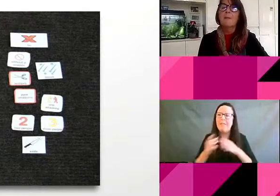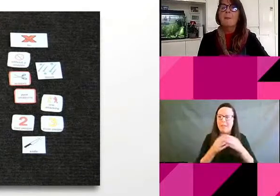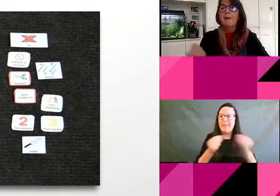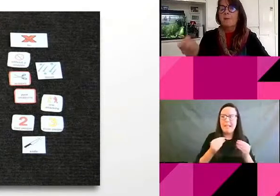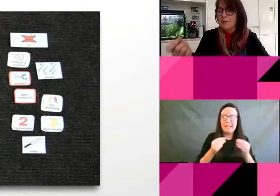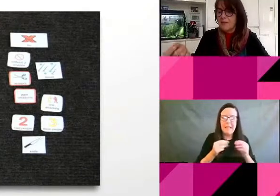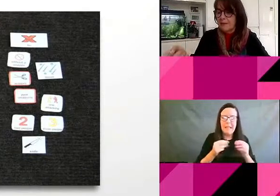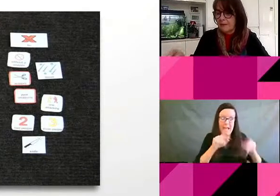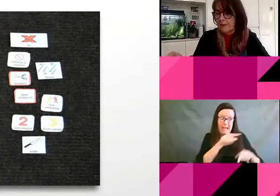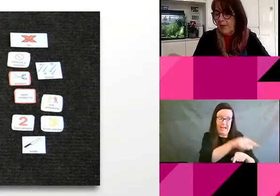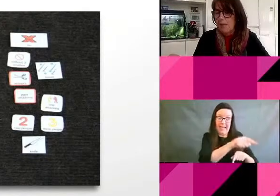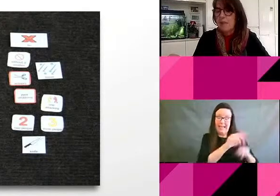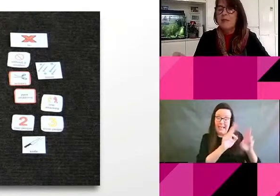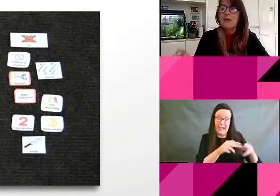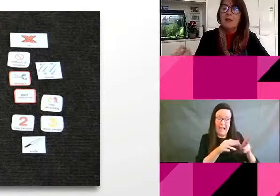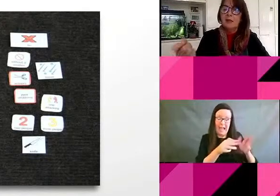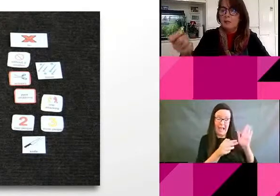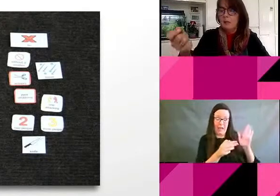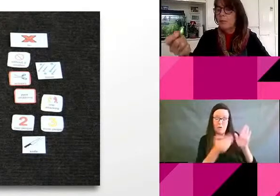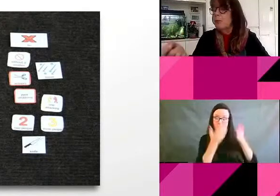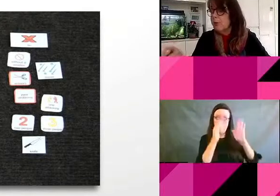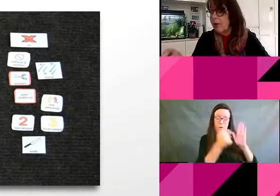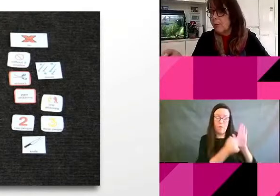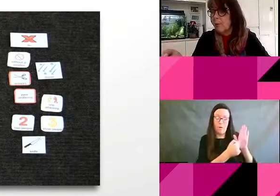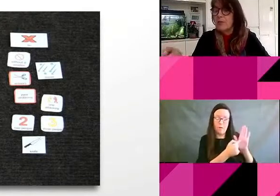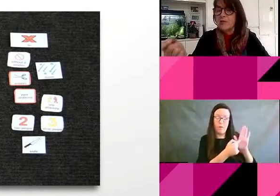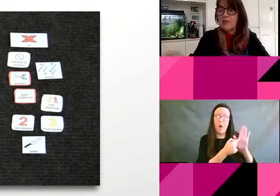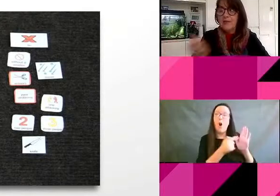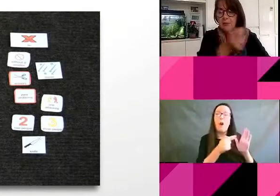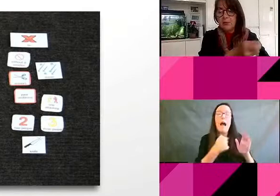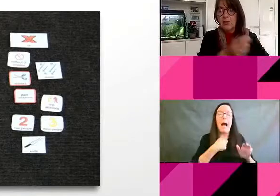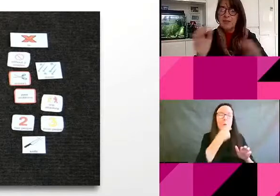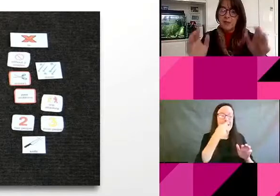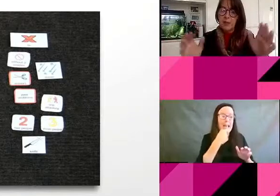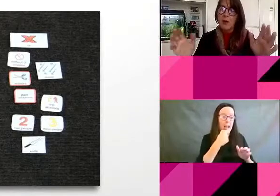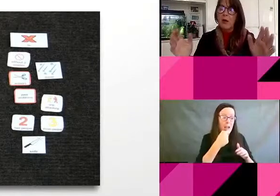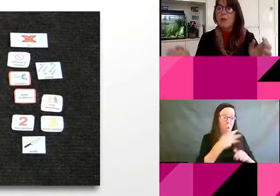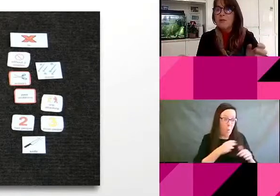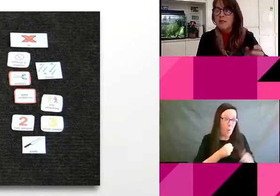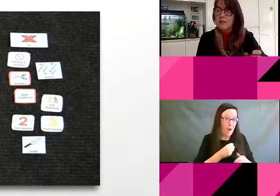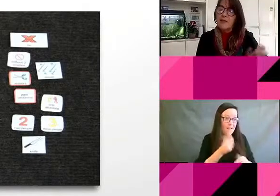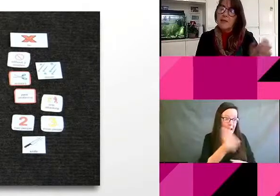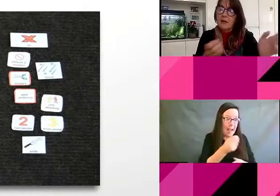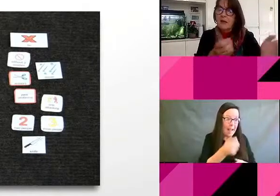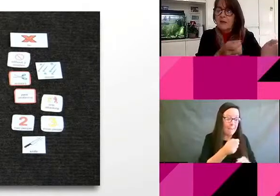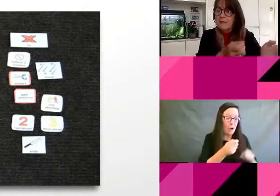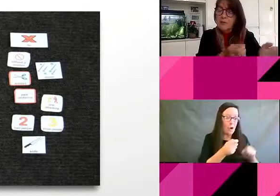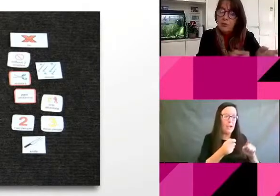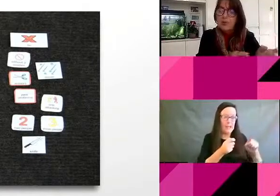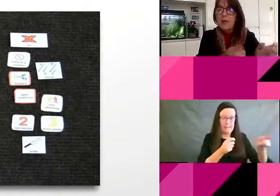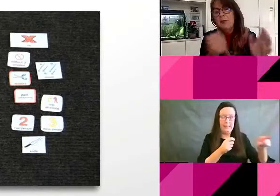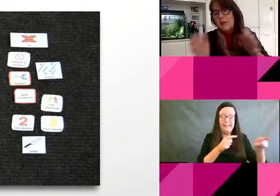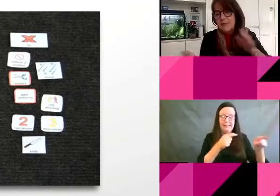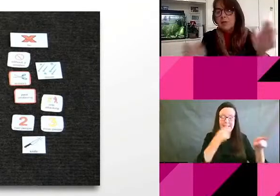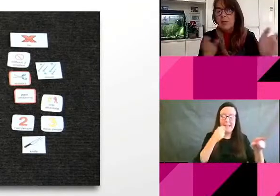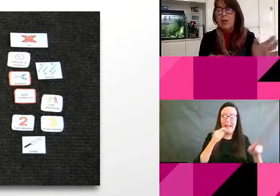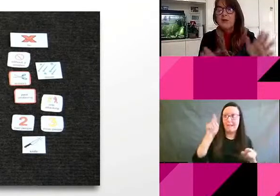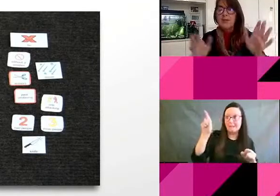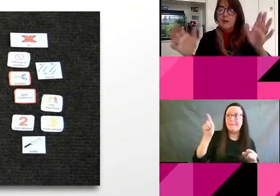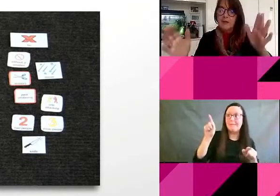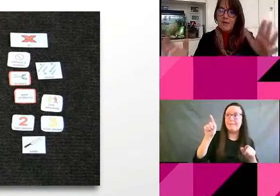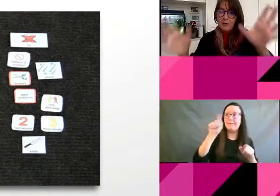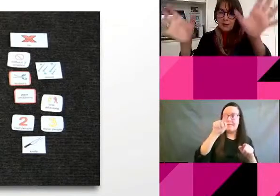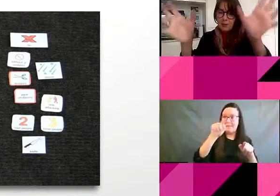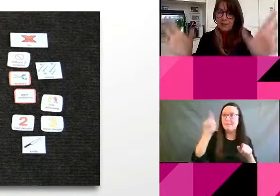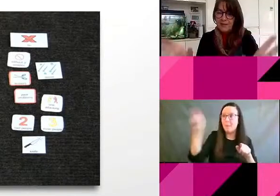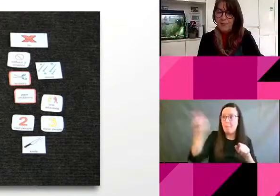refute, was it the hammer? And he put the eye point to yes or no. So was it the screwdriver, yes or no?